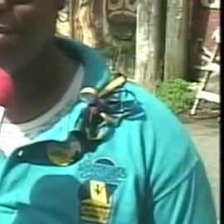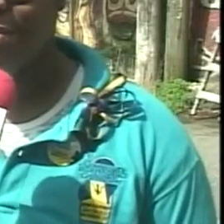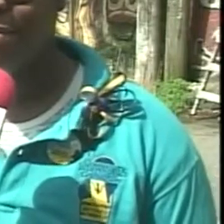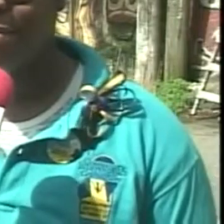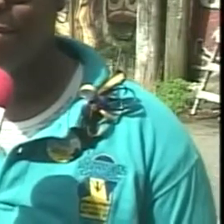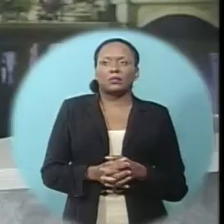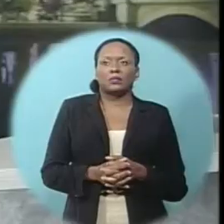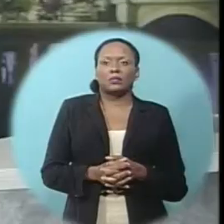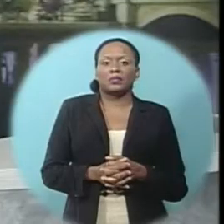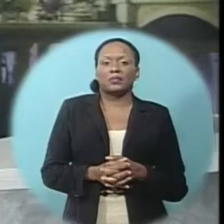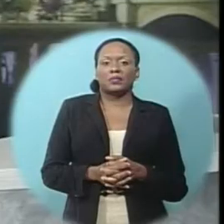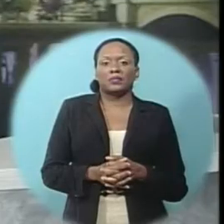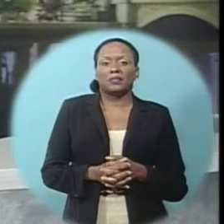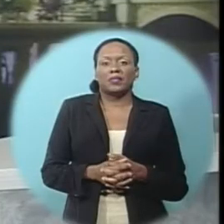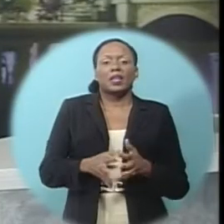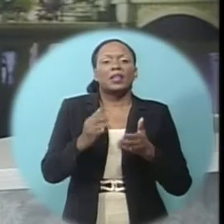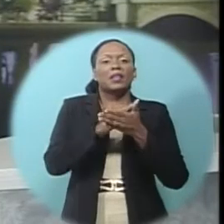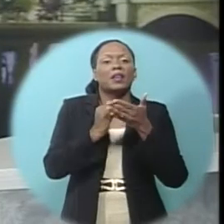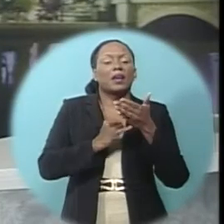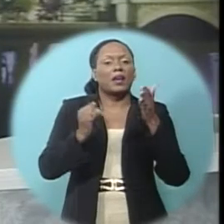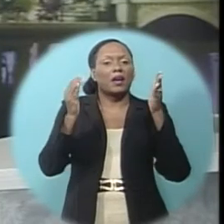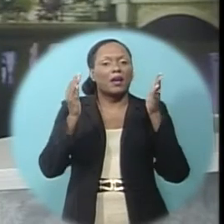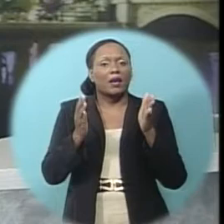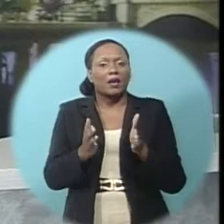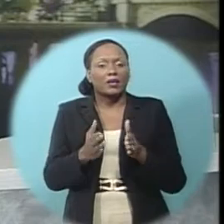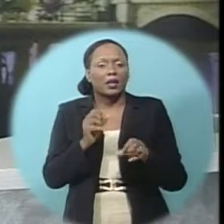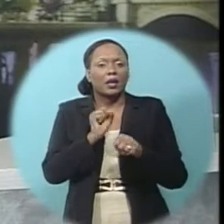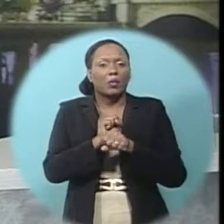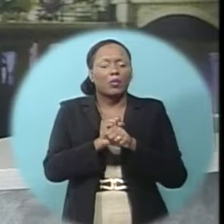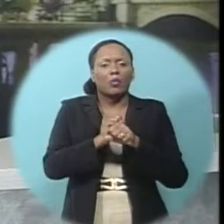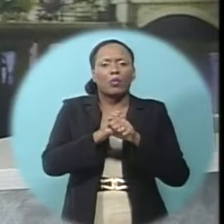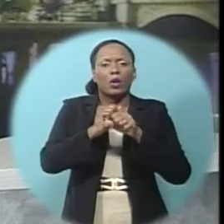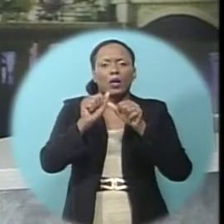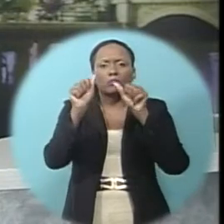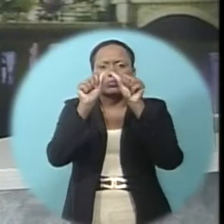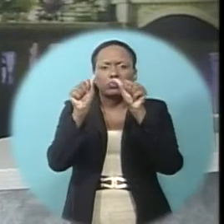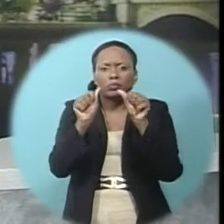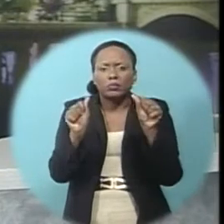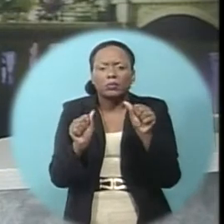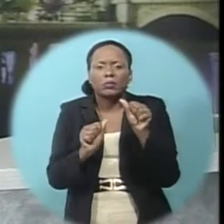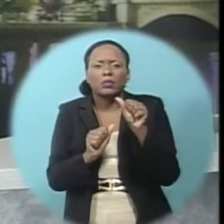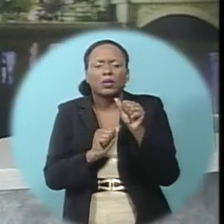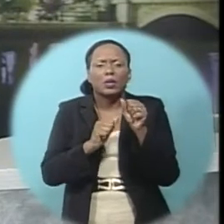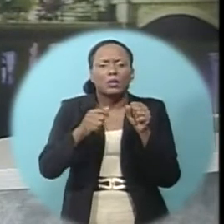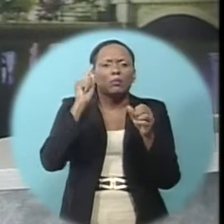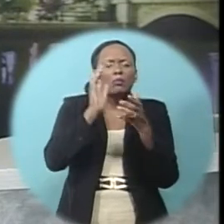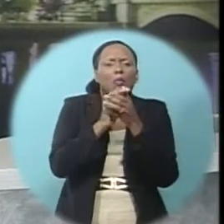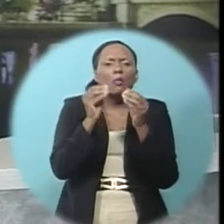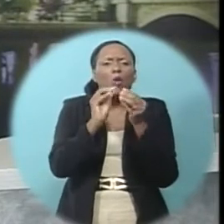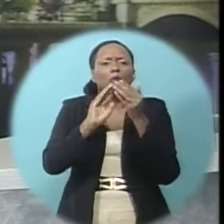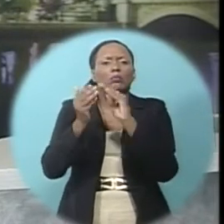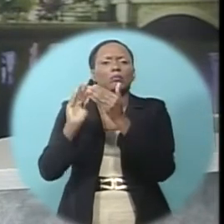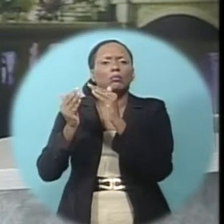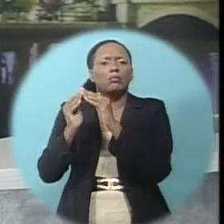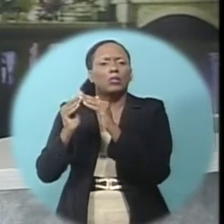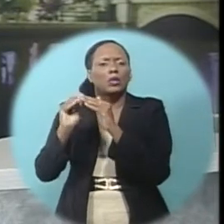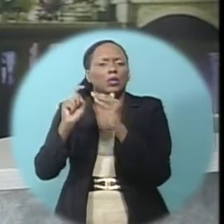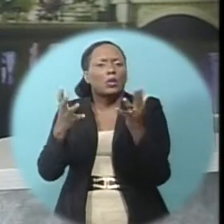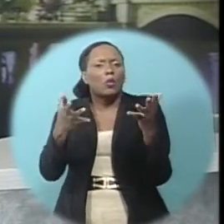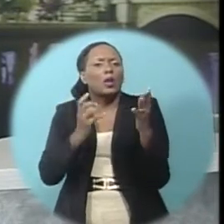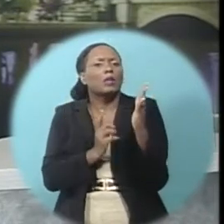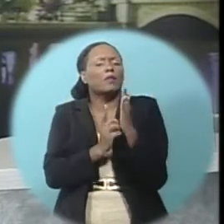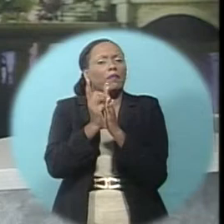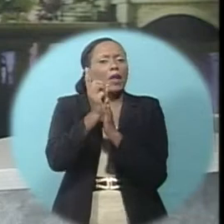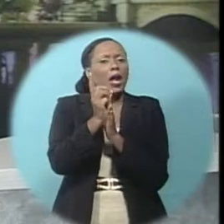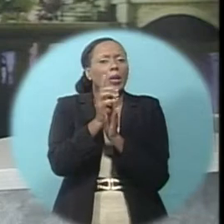street. The artist behind the sculpture, Chris Chandler, believes more communities should seek to develop tourist attractions.